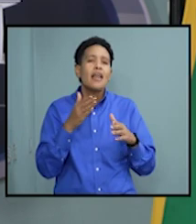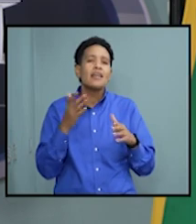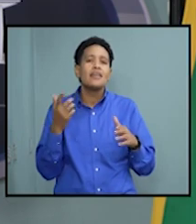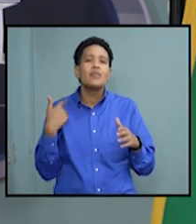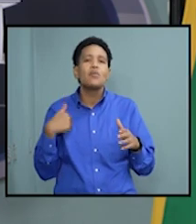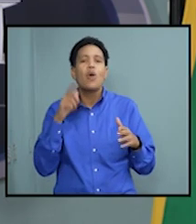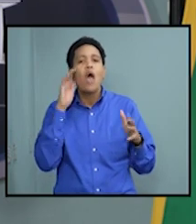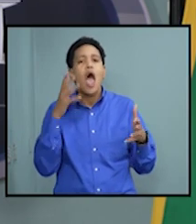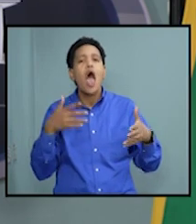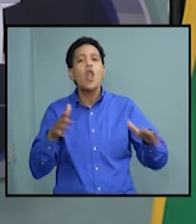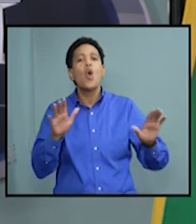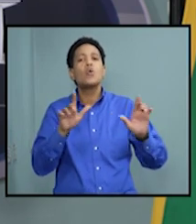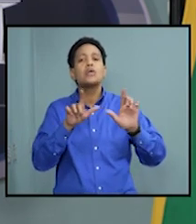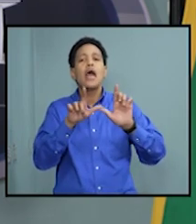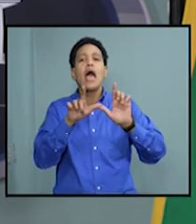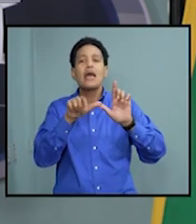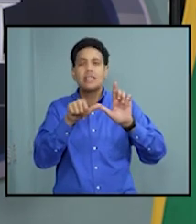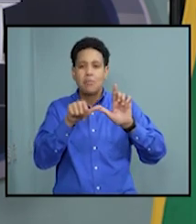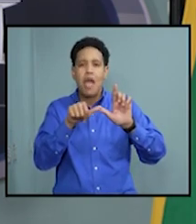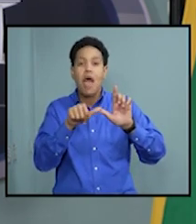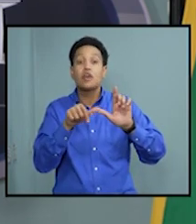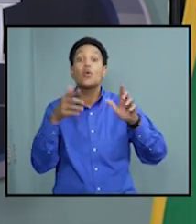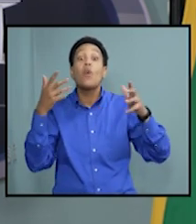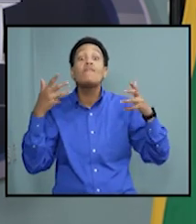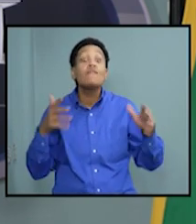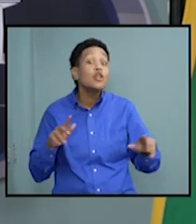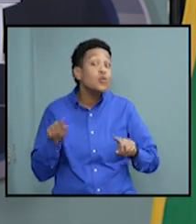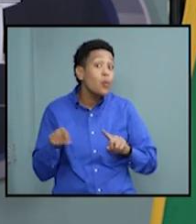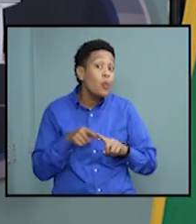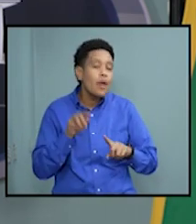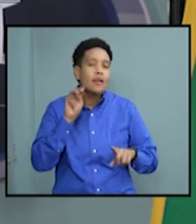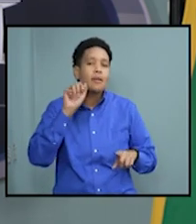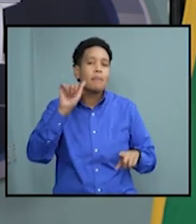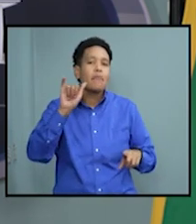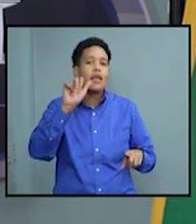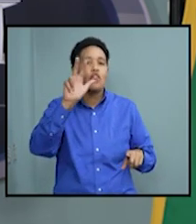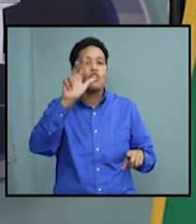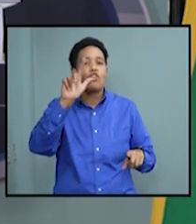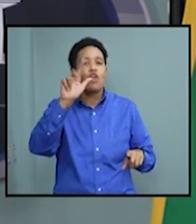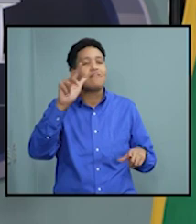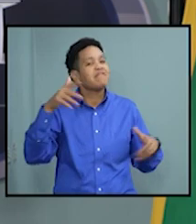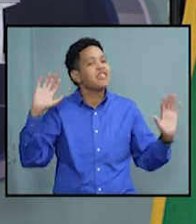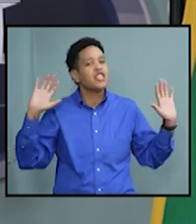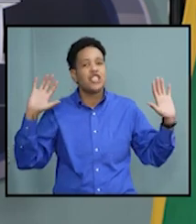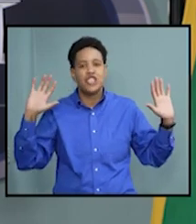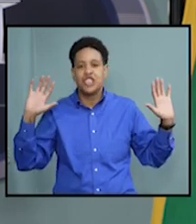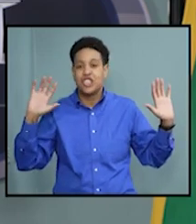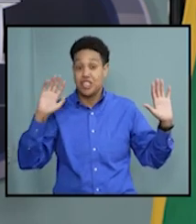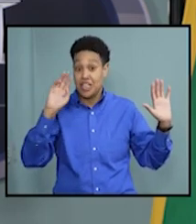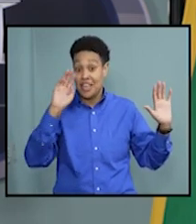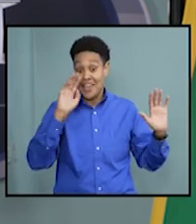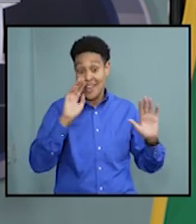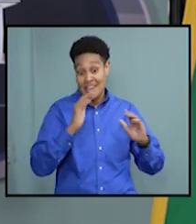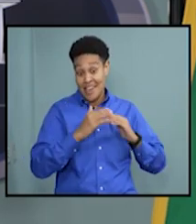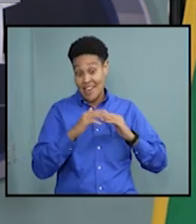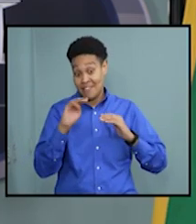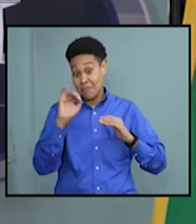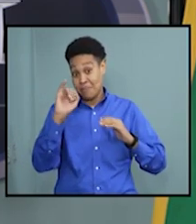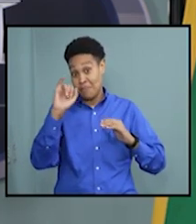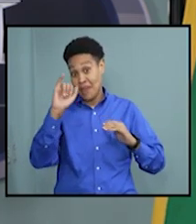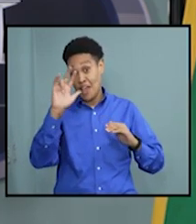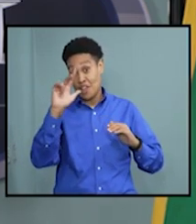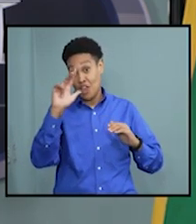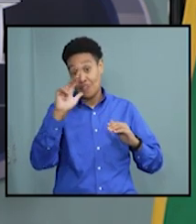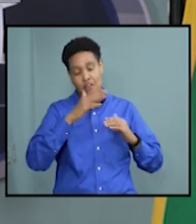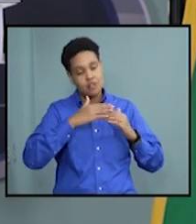the work-from-home order will be lifted come June 1 as the government seeks to reopen the economy. So I want you to consider this